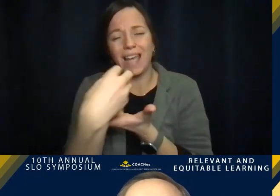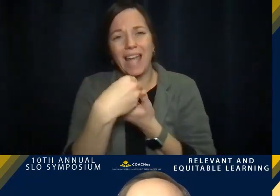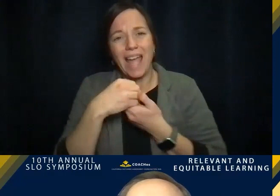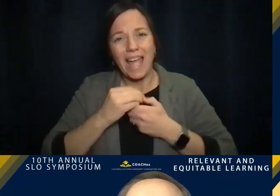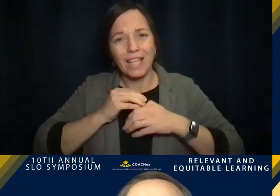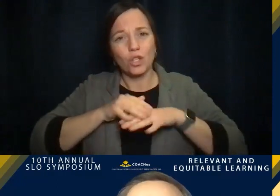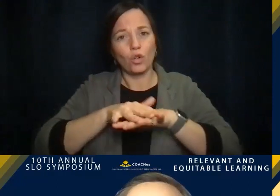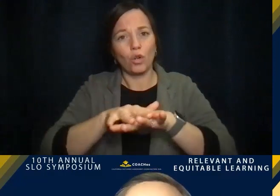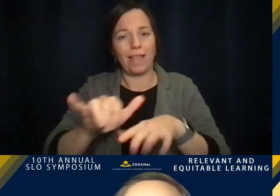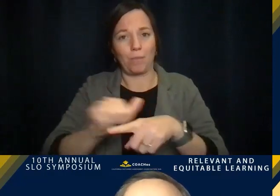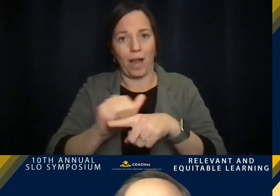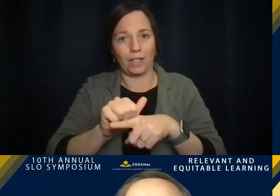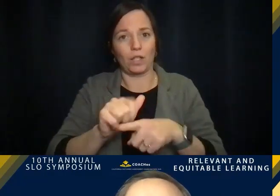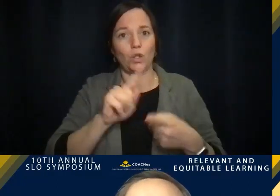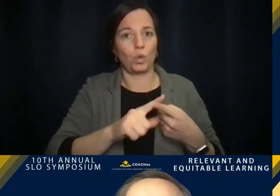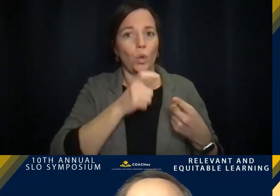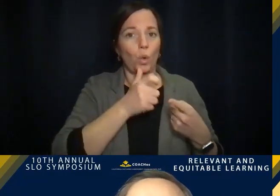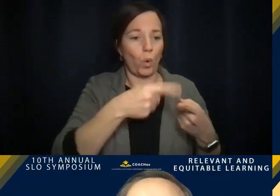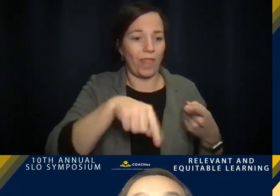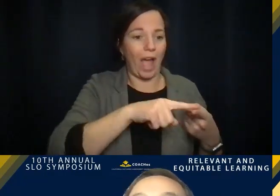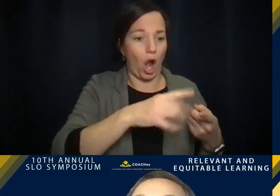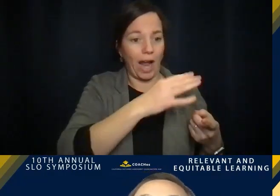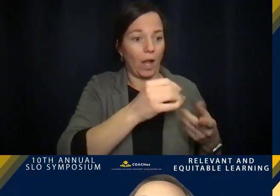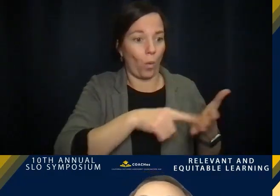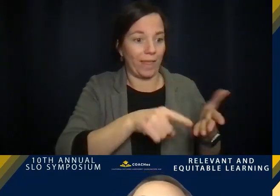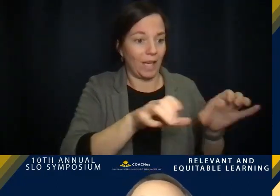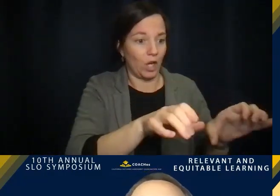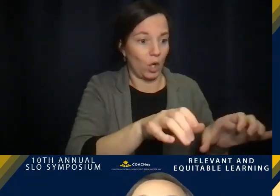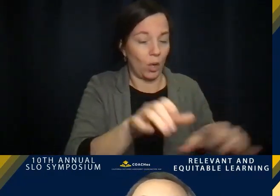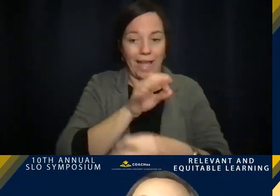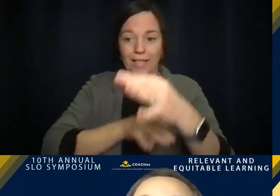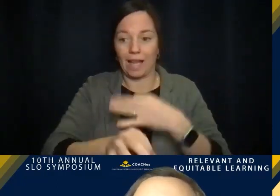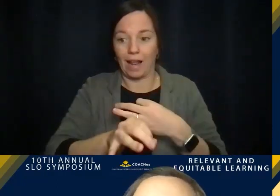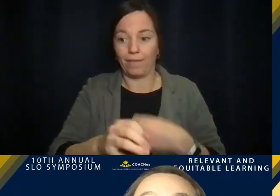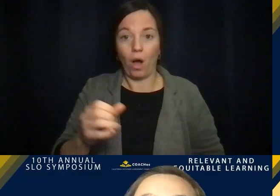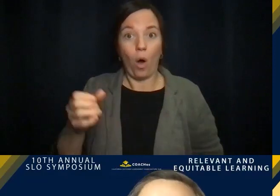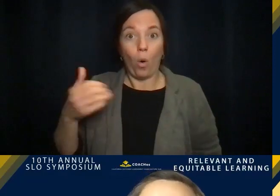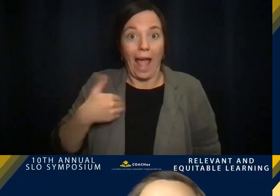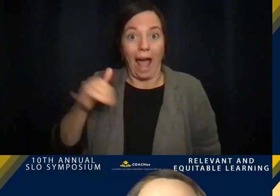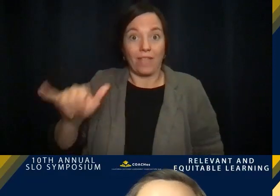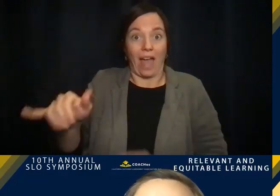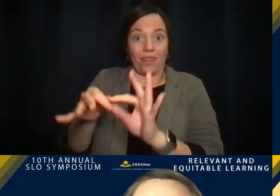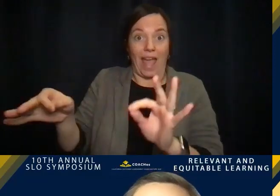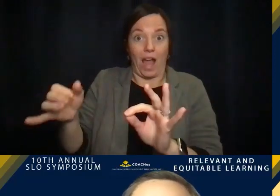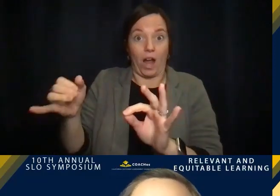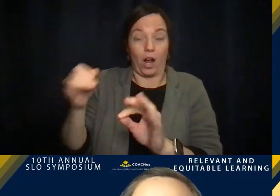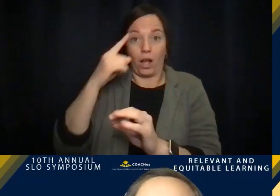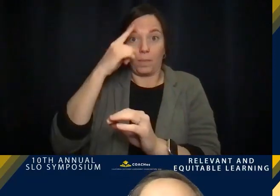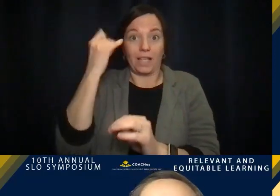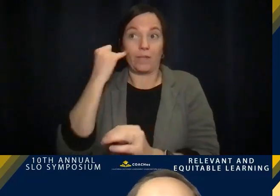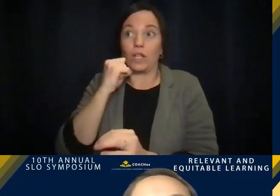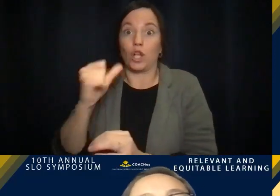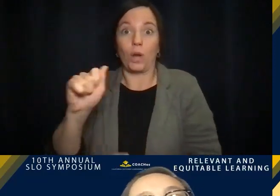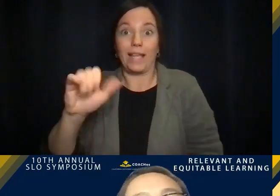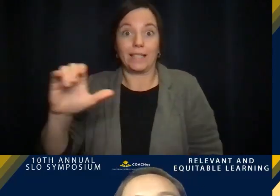who they are and what they do, as opposed to just, it's there because if we don't put it there, ACCJC will be mad at us. You know